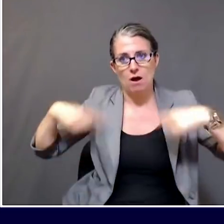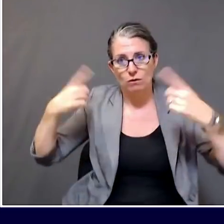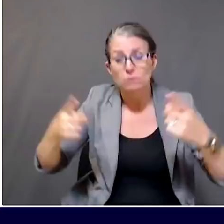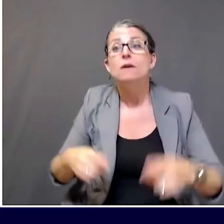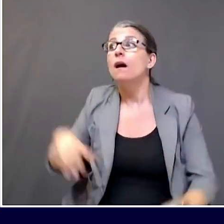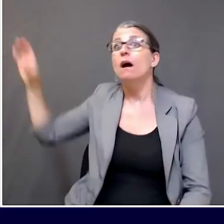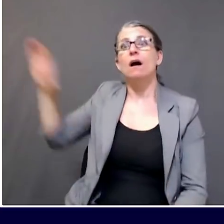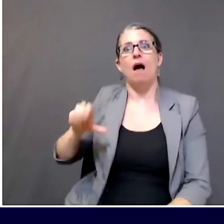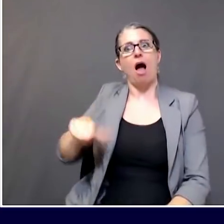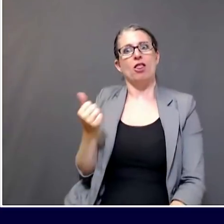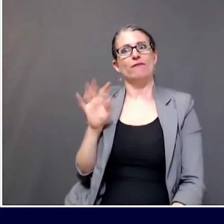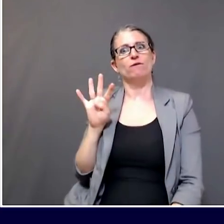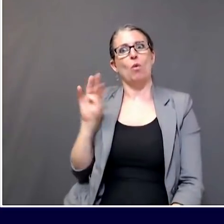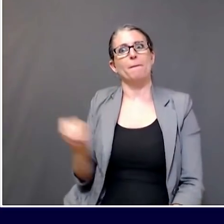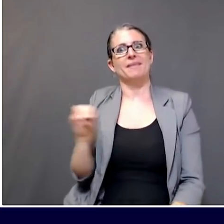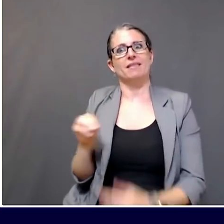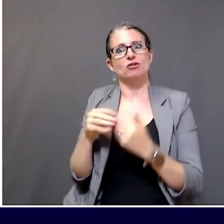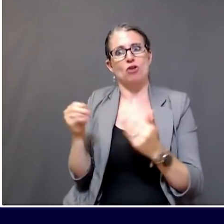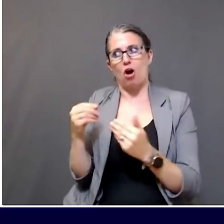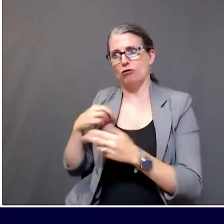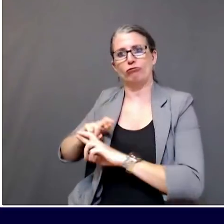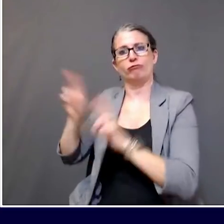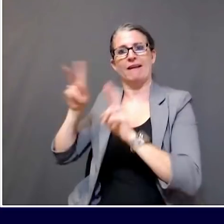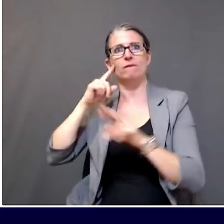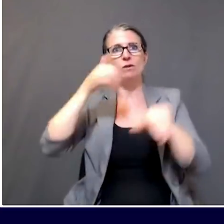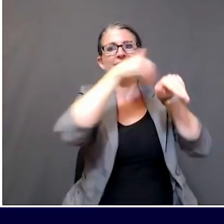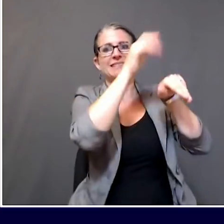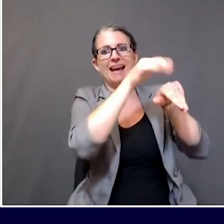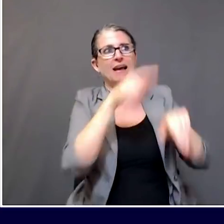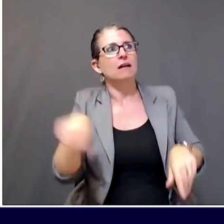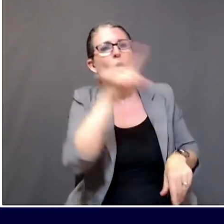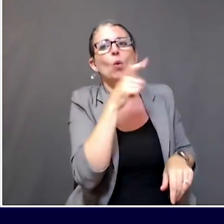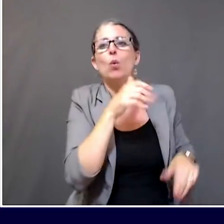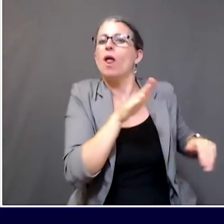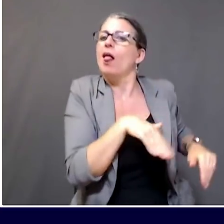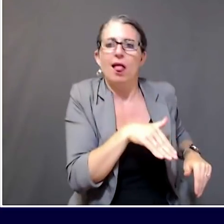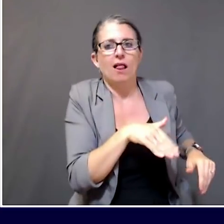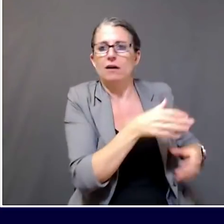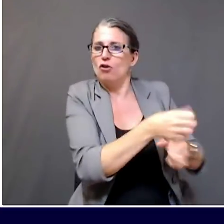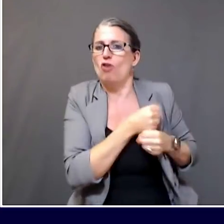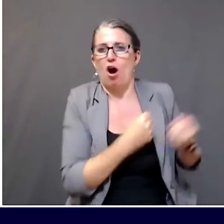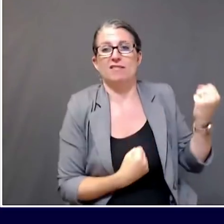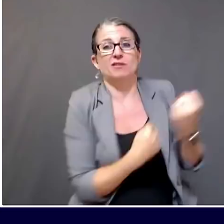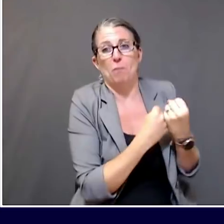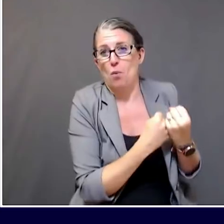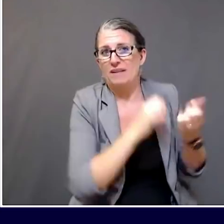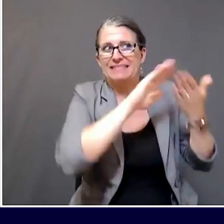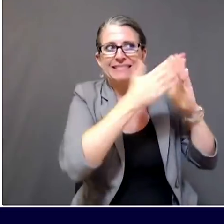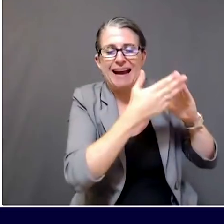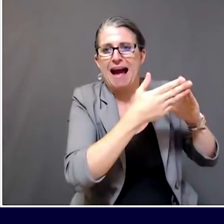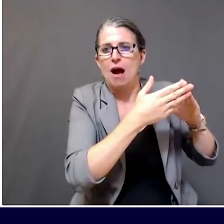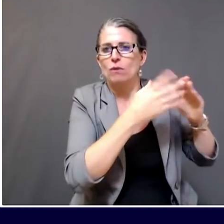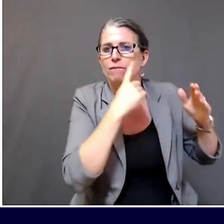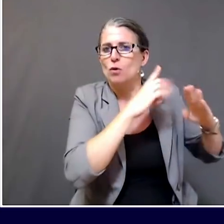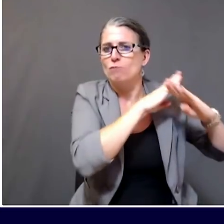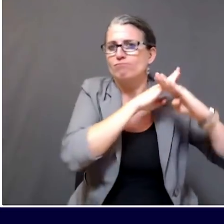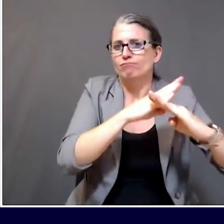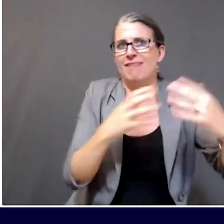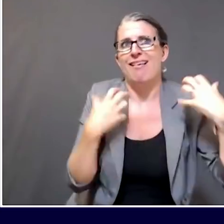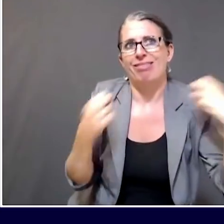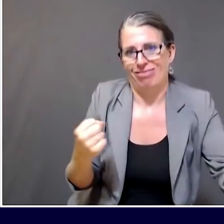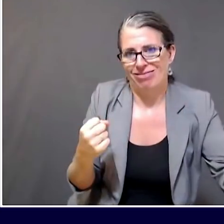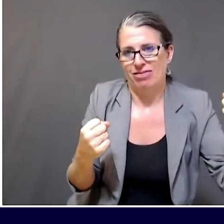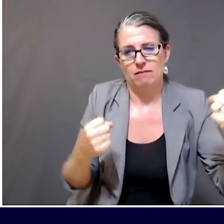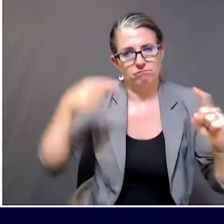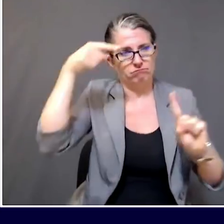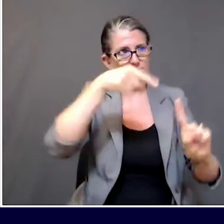their own COVID-19 prevention, education, and protection plans. Municipal plans supported by the coronavirus